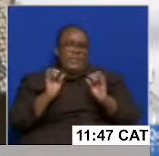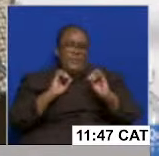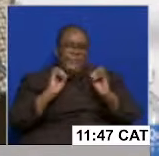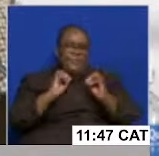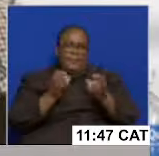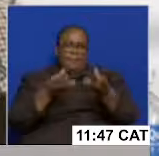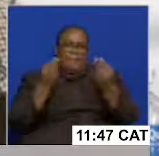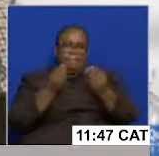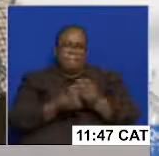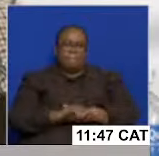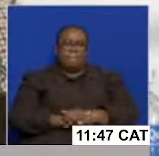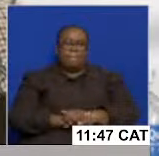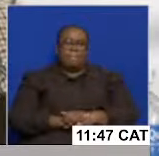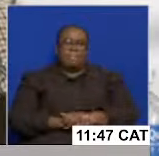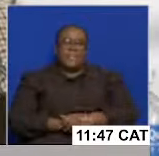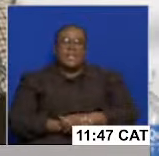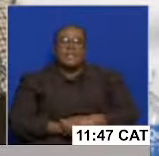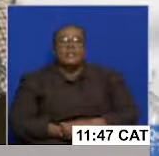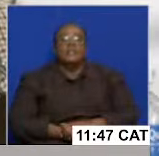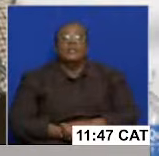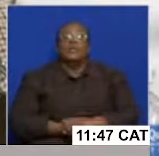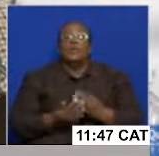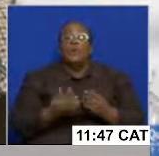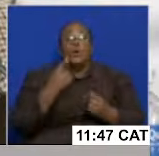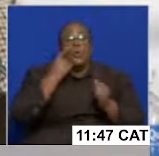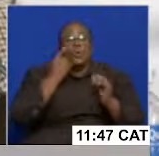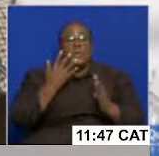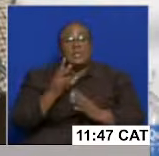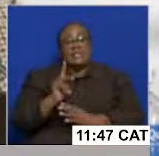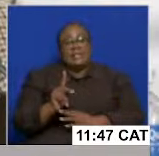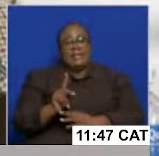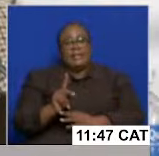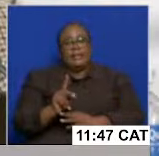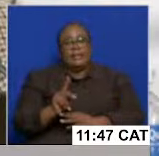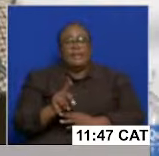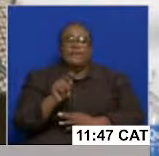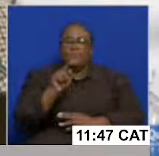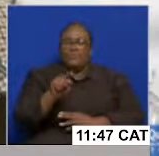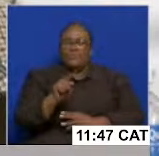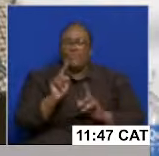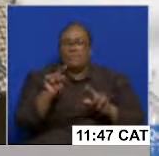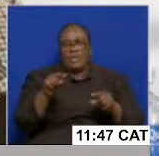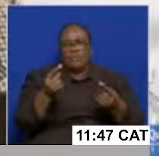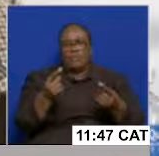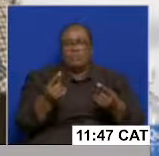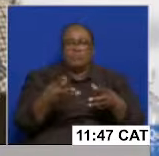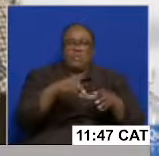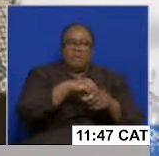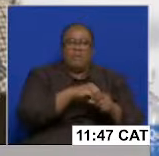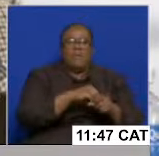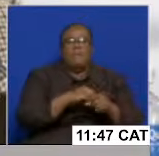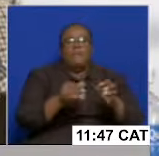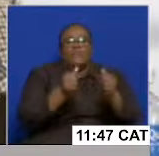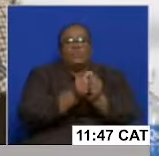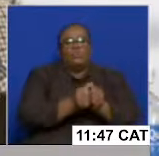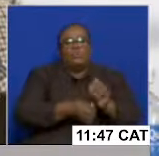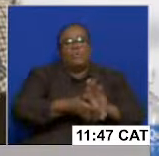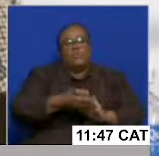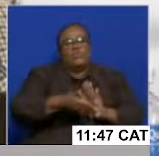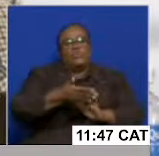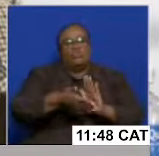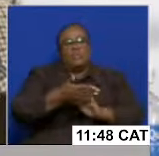And Witness K, you cannot be part of a joint operation as a JMPD officer